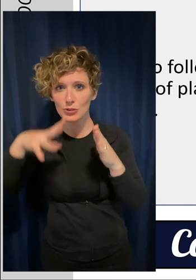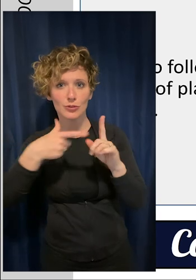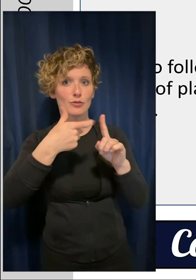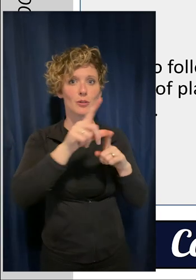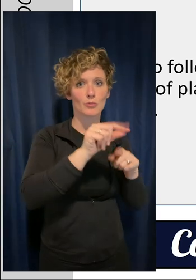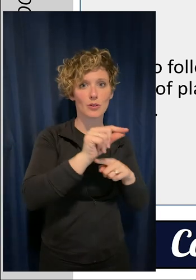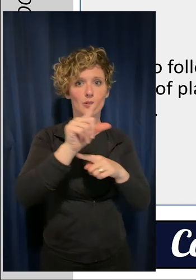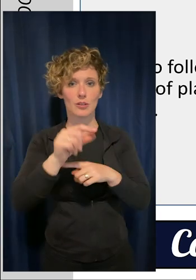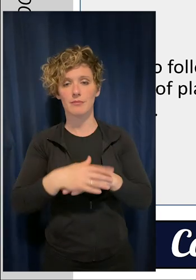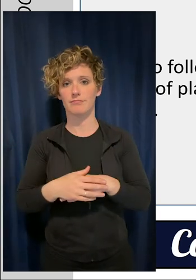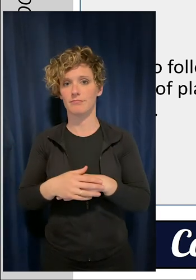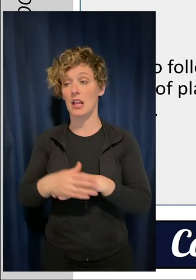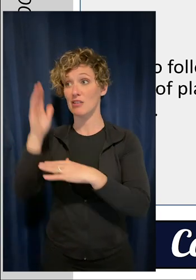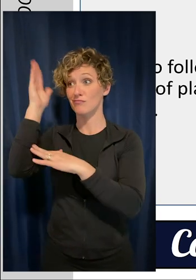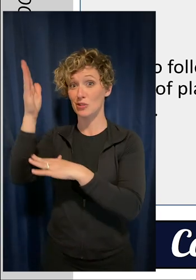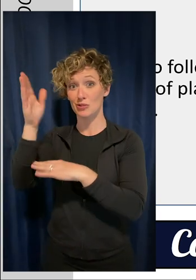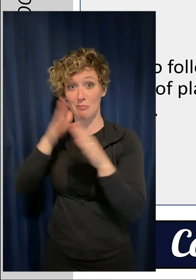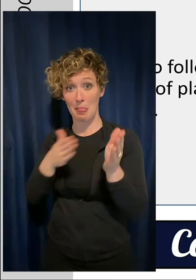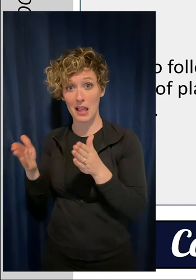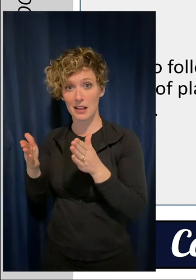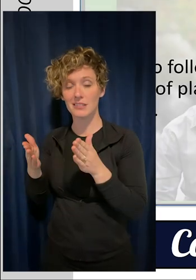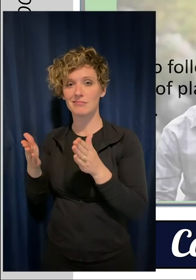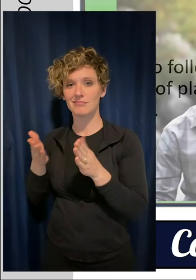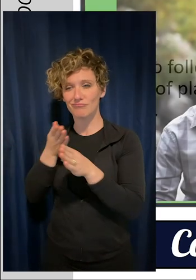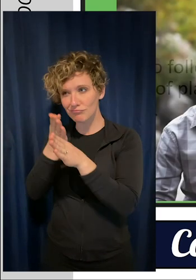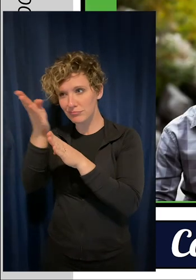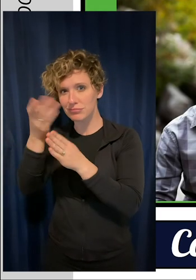Sam plans to follow his dream of playing hockey.